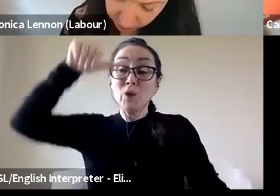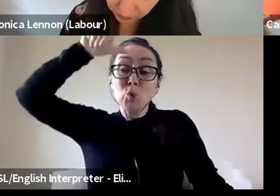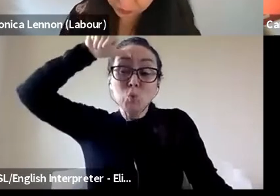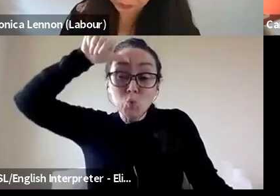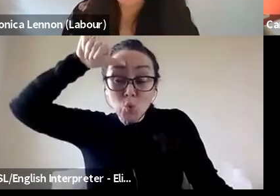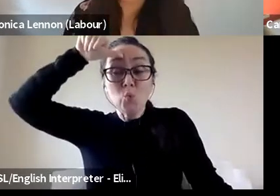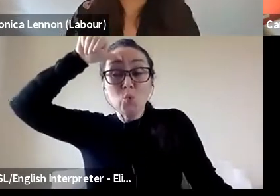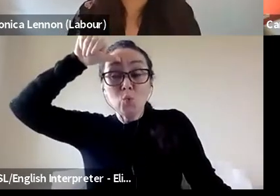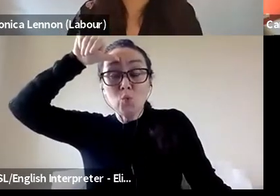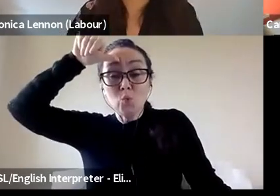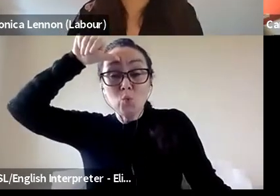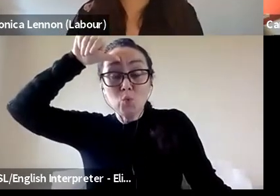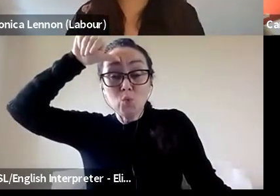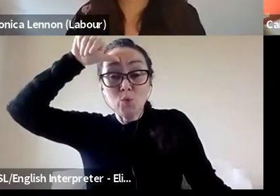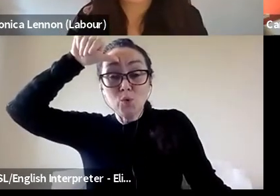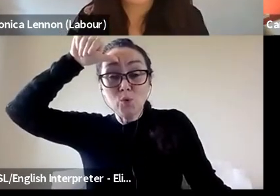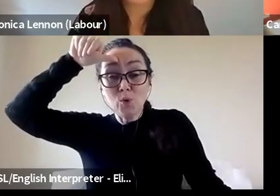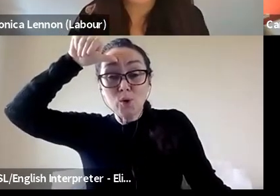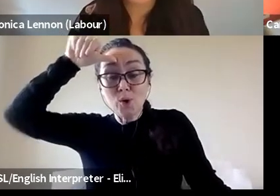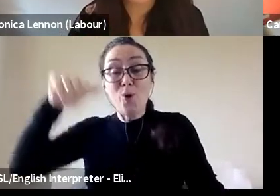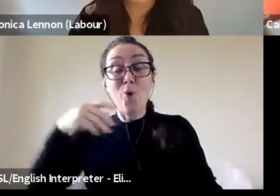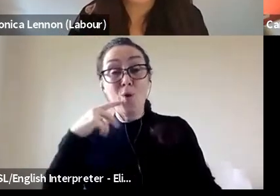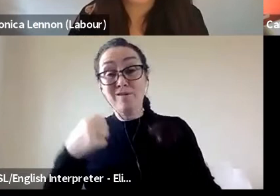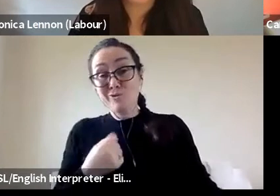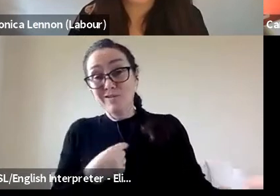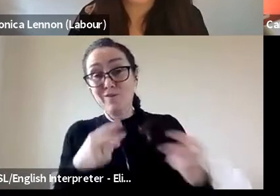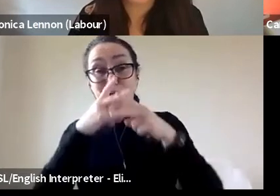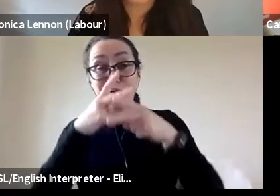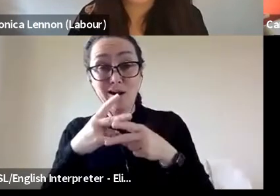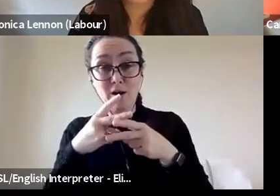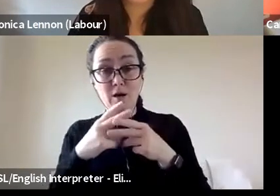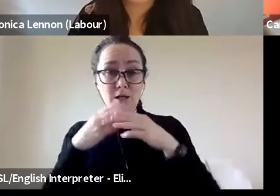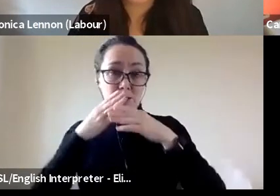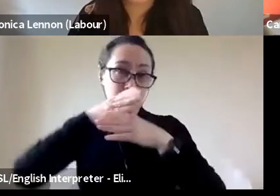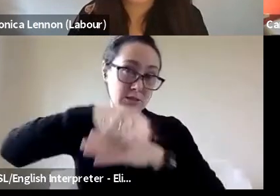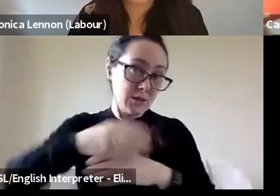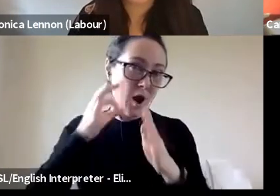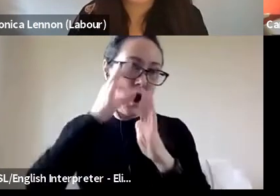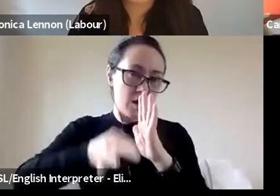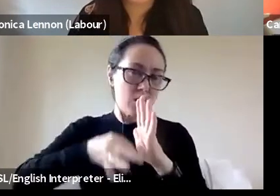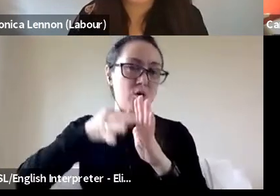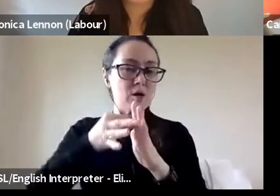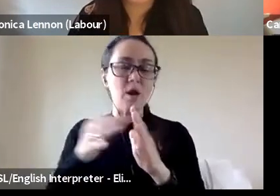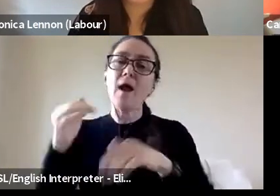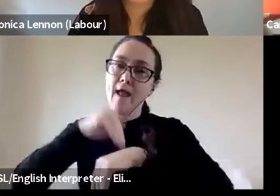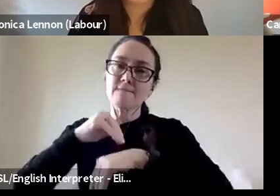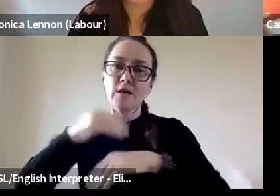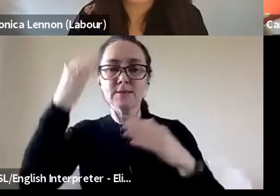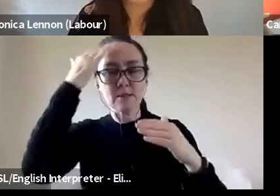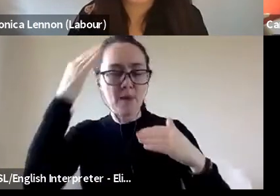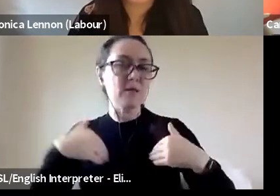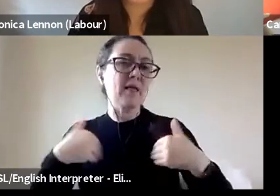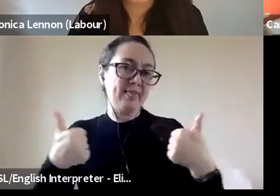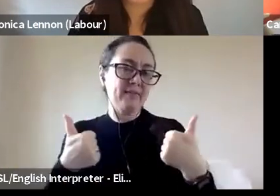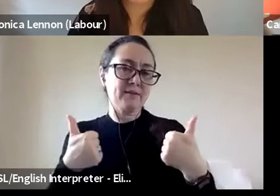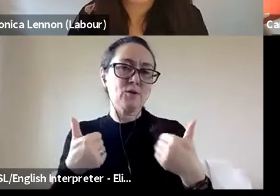as the hours you're caring go up, your mental health can go down. So it's like getting that mental health support in right from